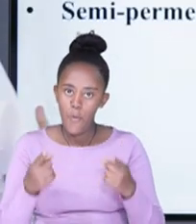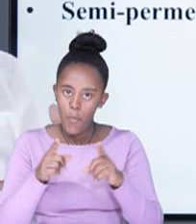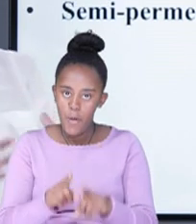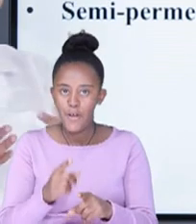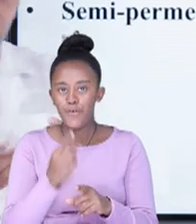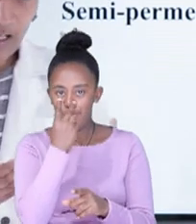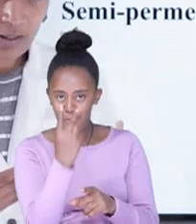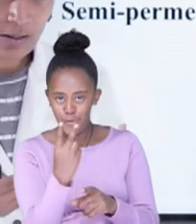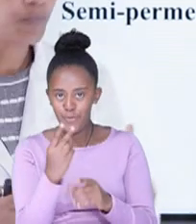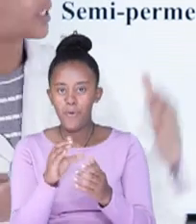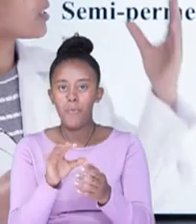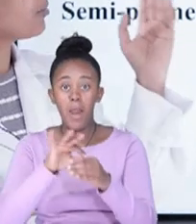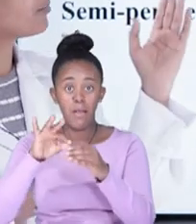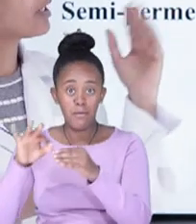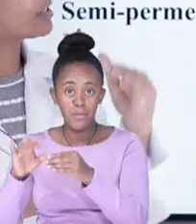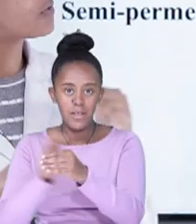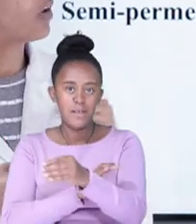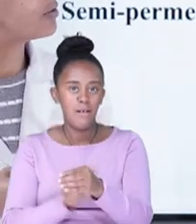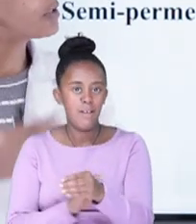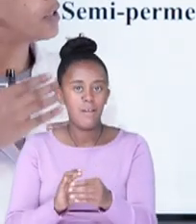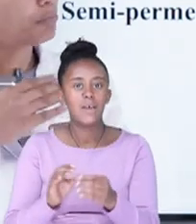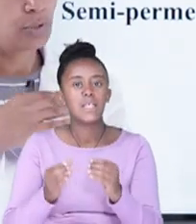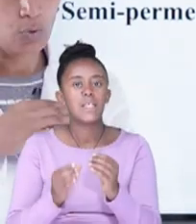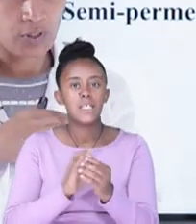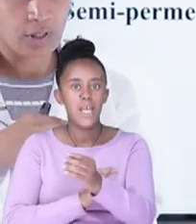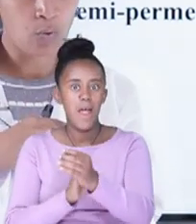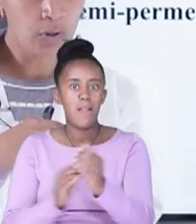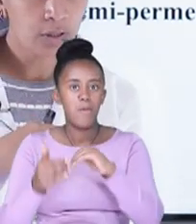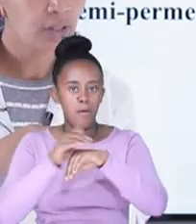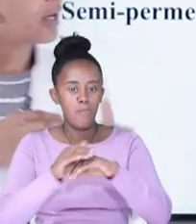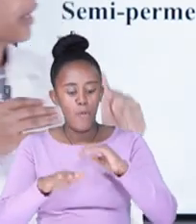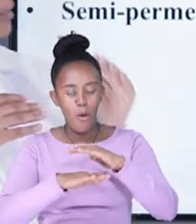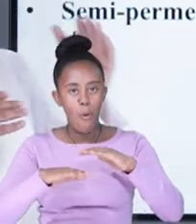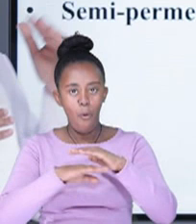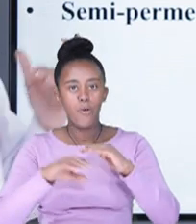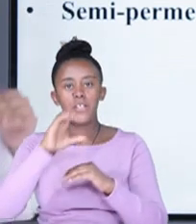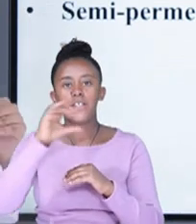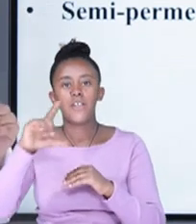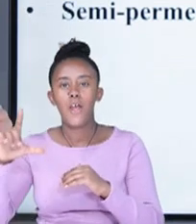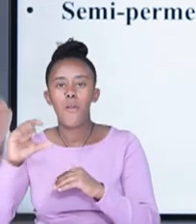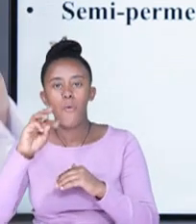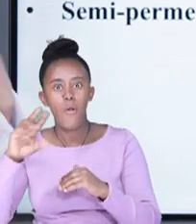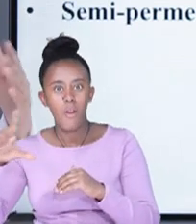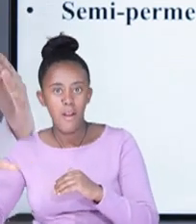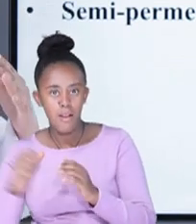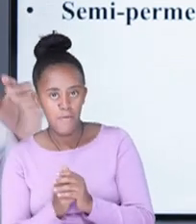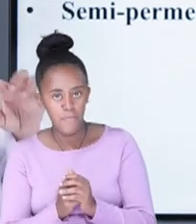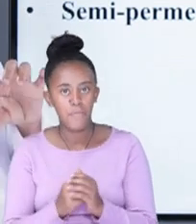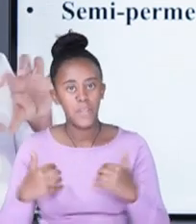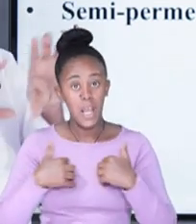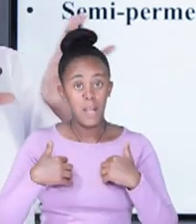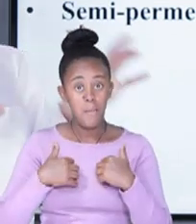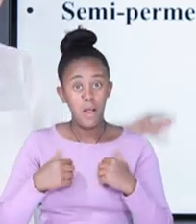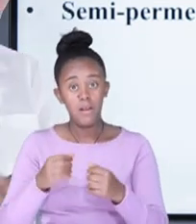look at plant cells, the cell membrane is found below the cell wall, and when you look at animal